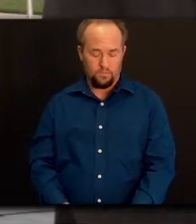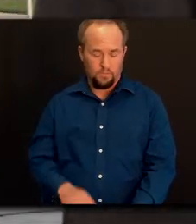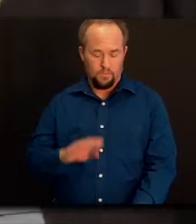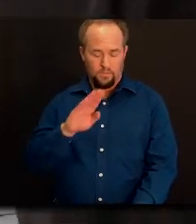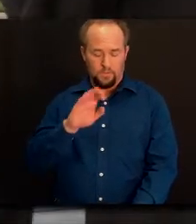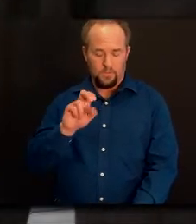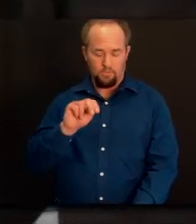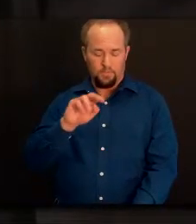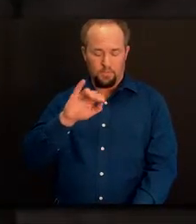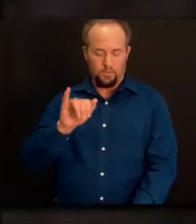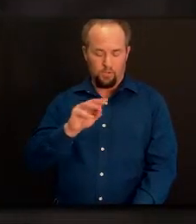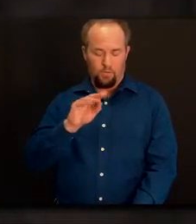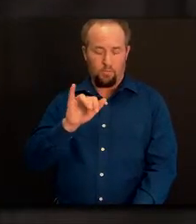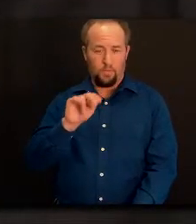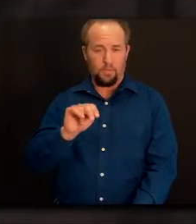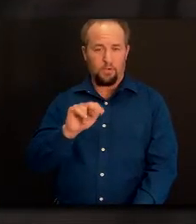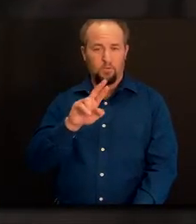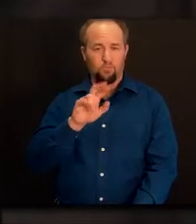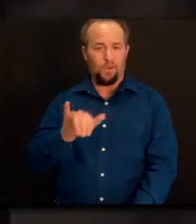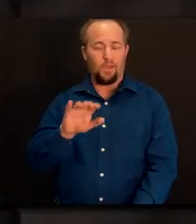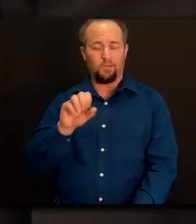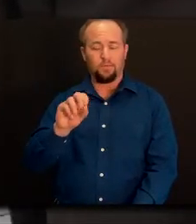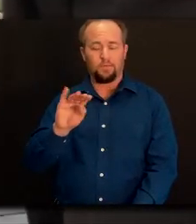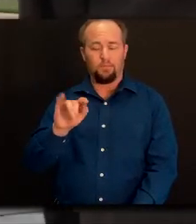Benjamin Ray Smith.